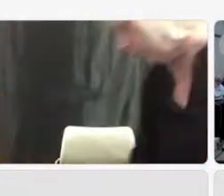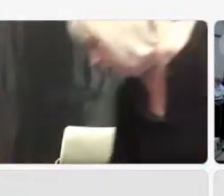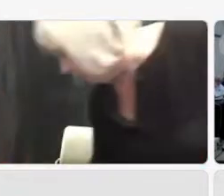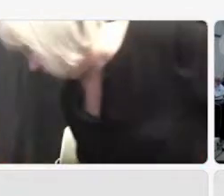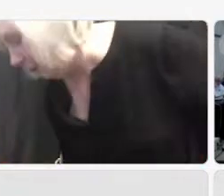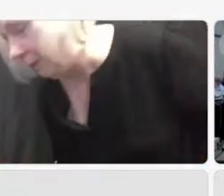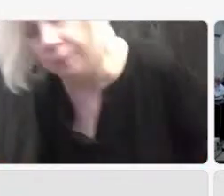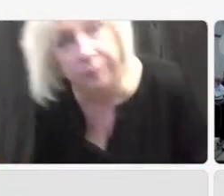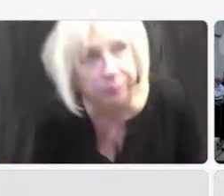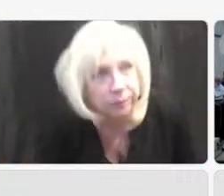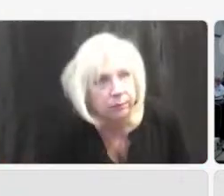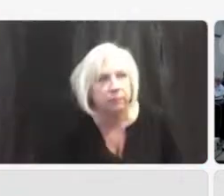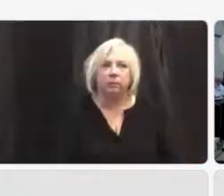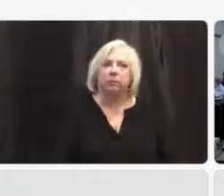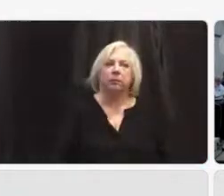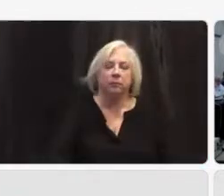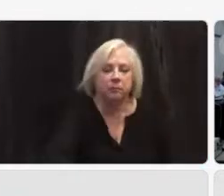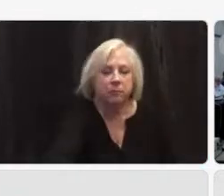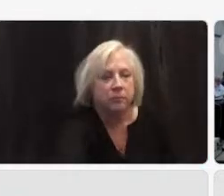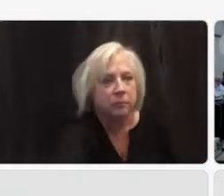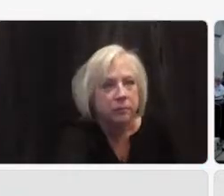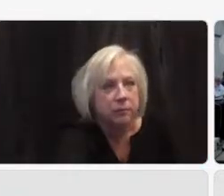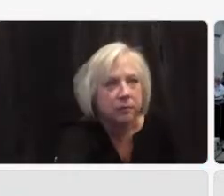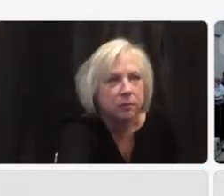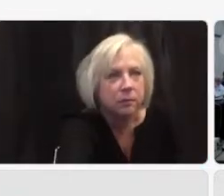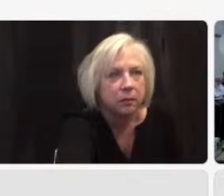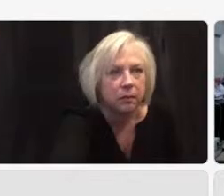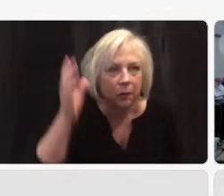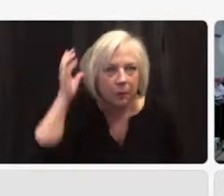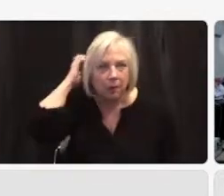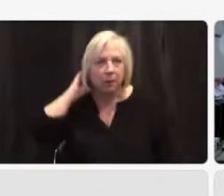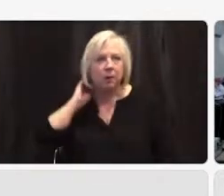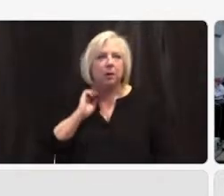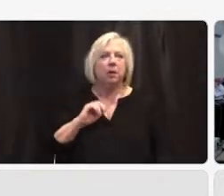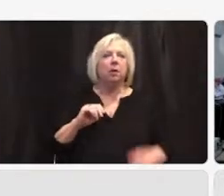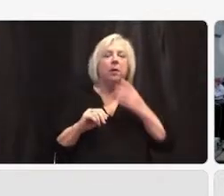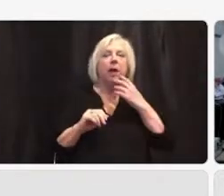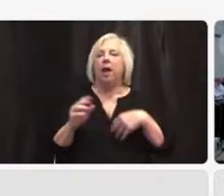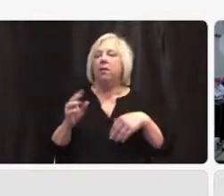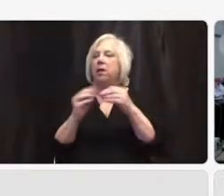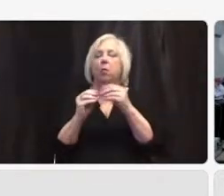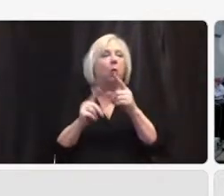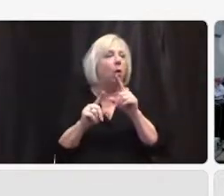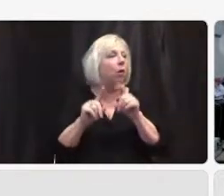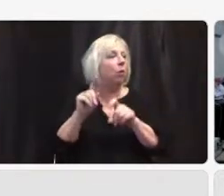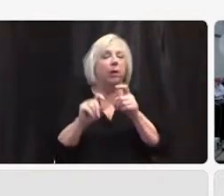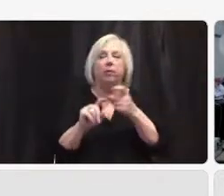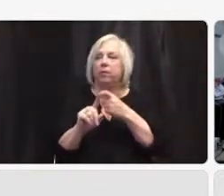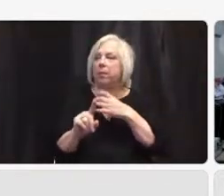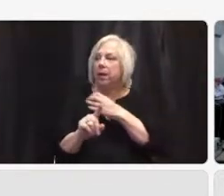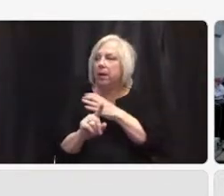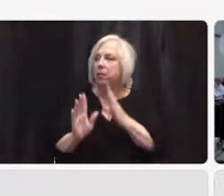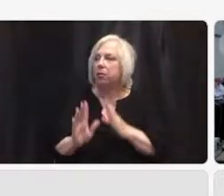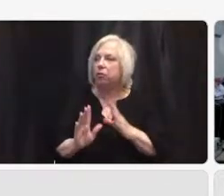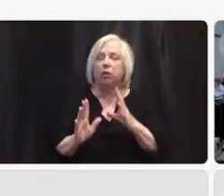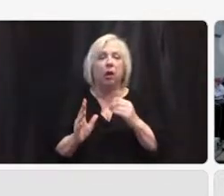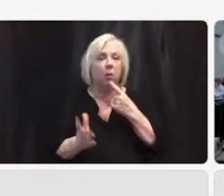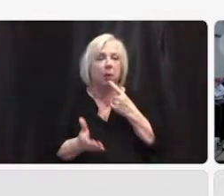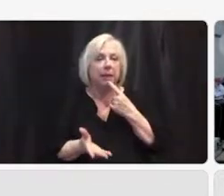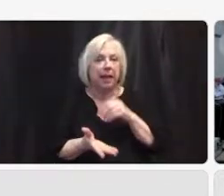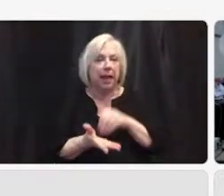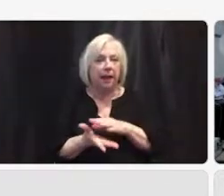Well, I think we answered quite a few questions. Do we have any other questions from any of the commissioners? And I just want to state this for the